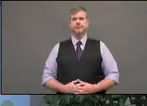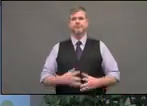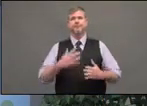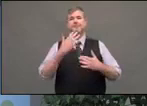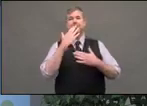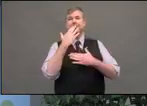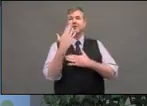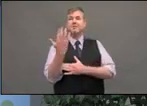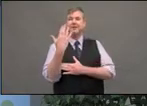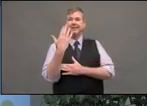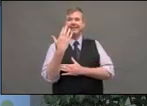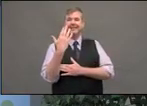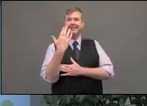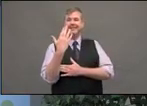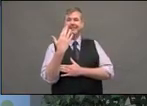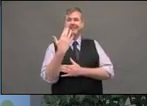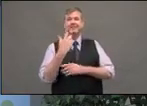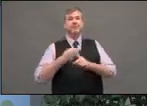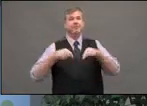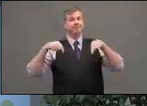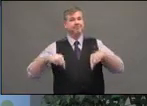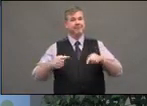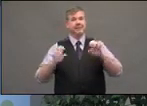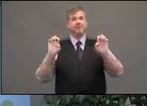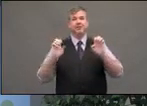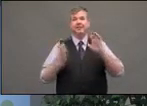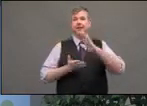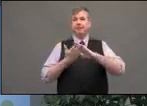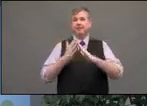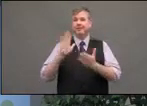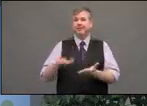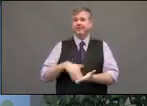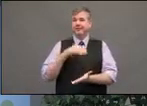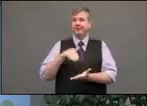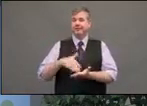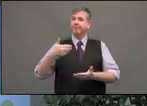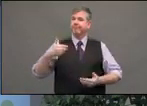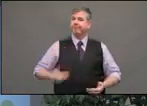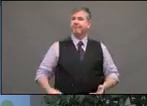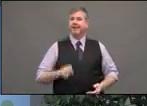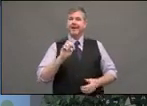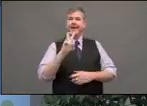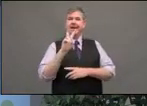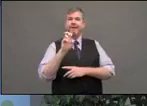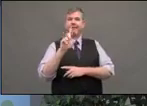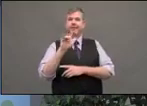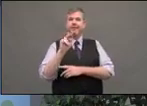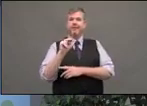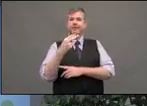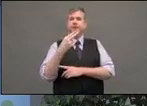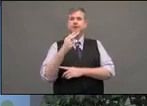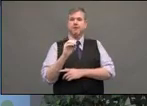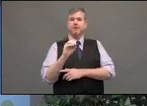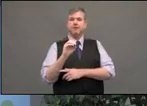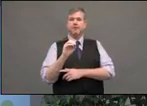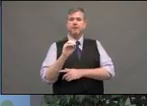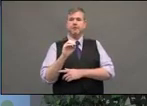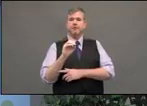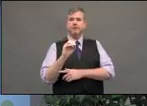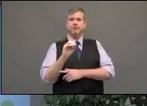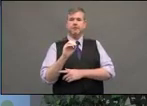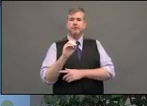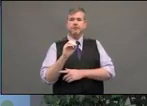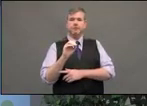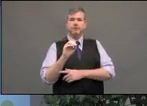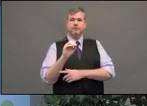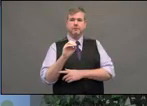Good morning from the Emergency Operations Center. I'm Evelyn Ho, the Contact Tracing Expansion Lead in the Emergency Operations Center. And today